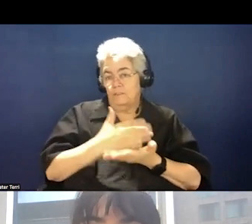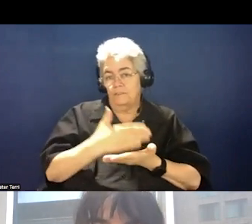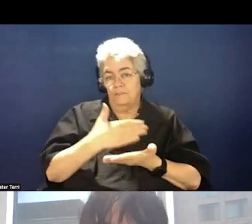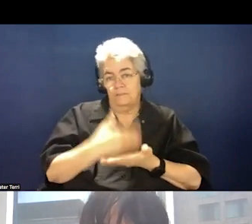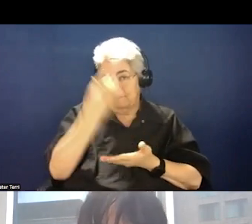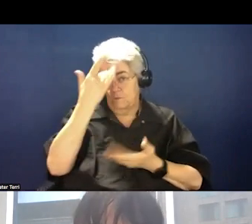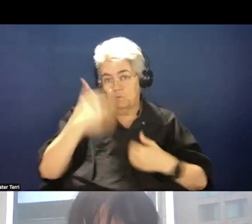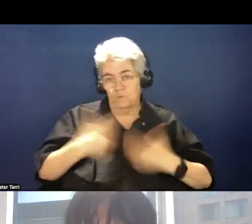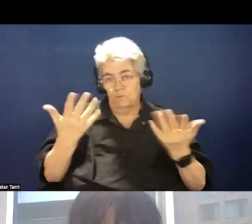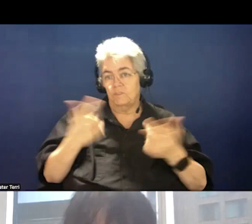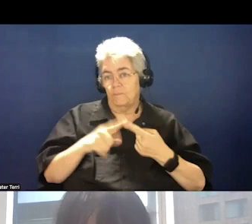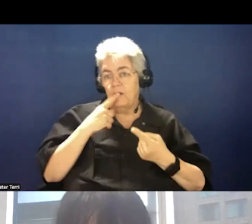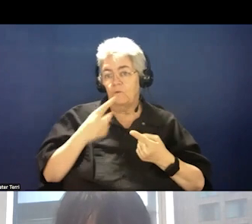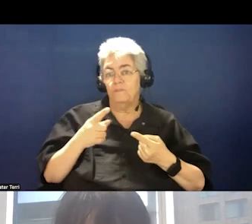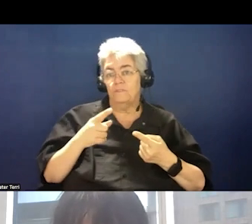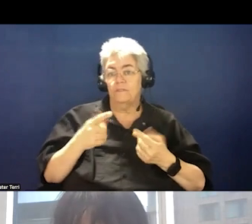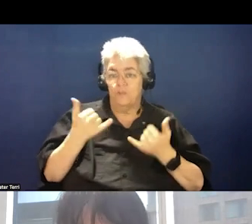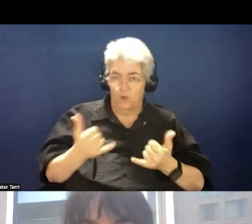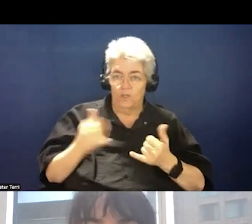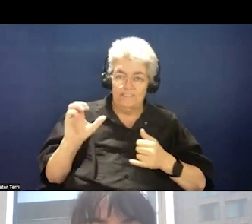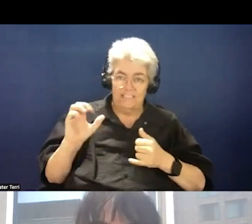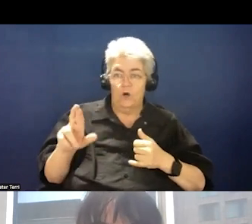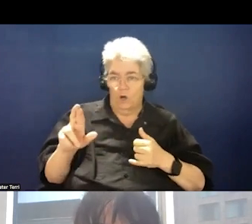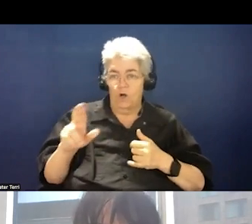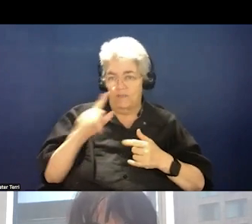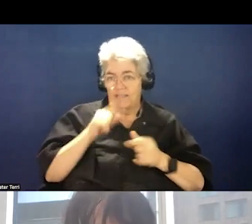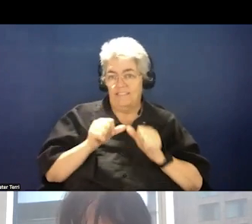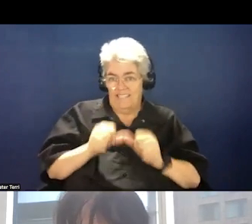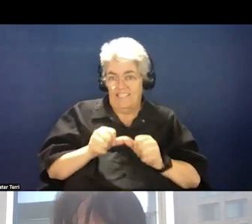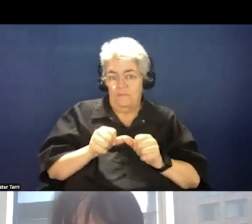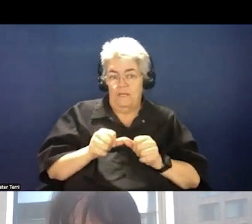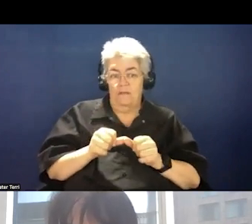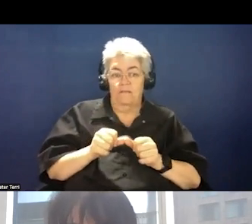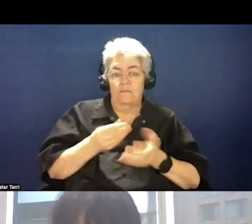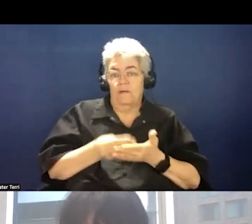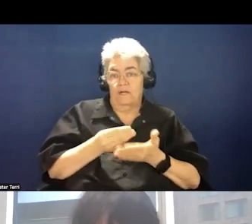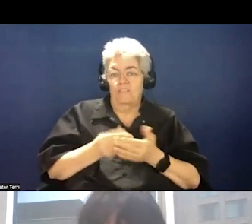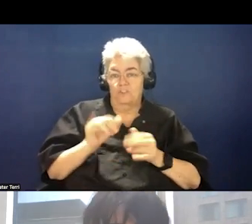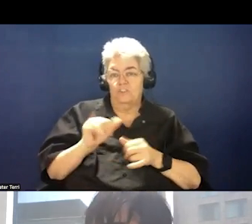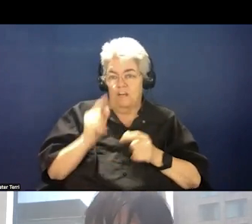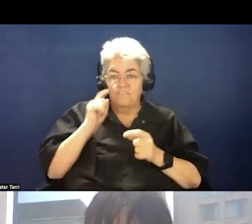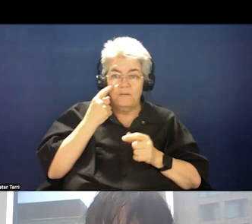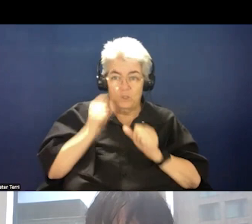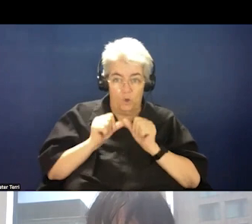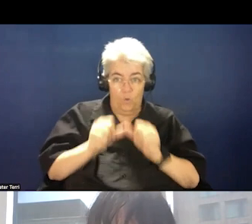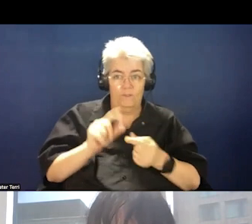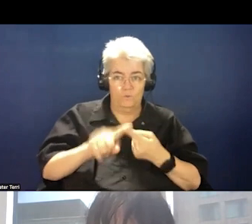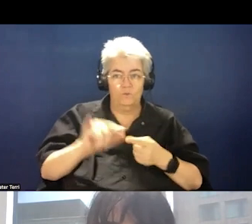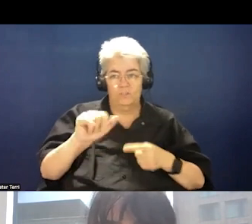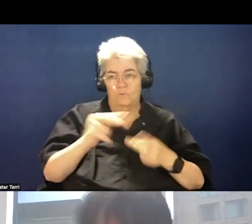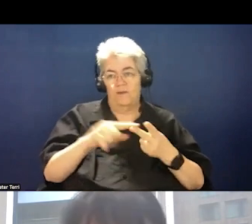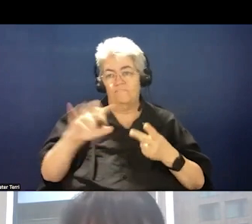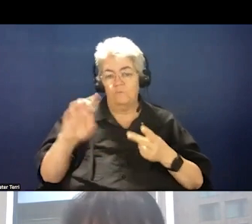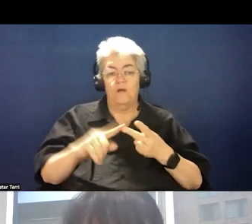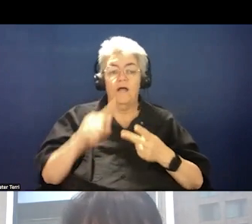current laddered CR that's keeping portions of the government operating through January and February. The Senate Health, Education, Labor,